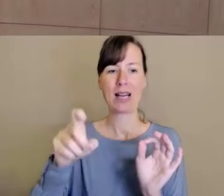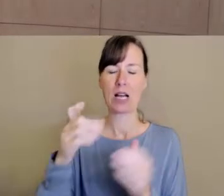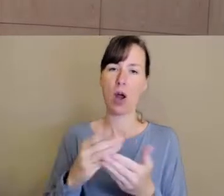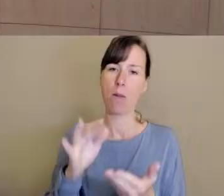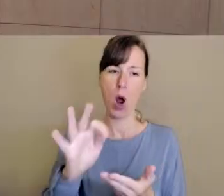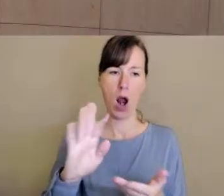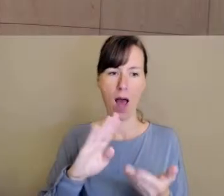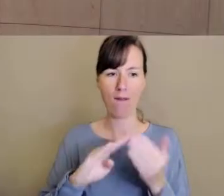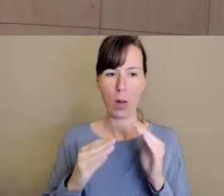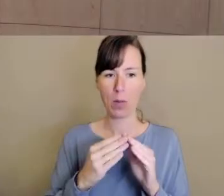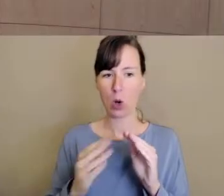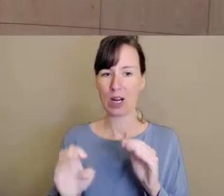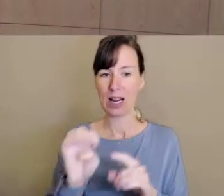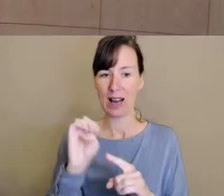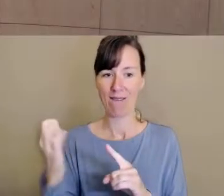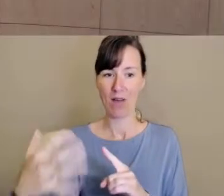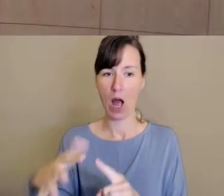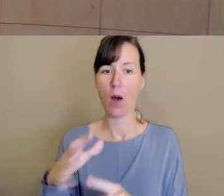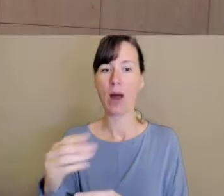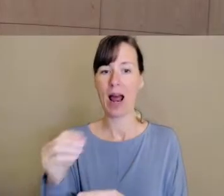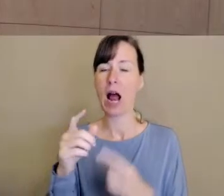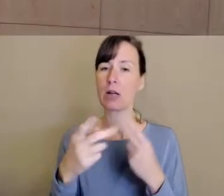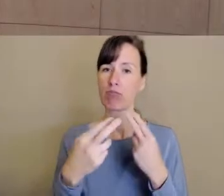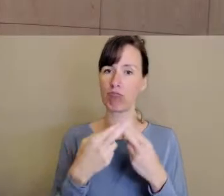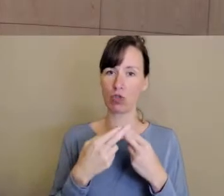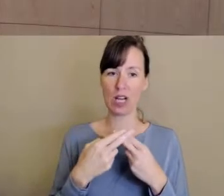of the state of Maryland.